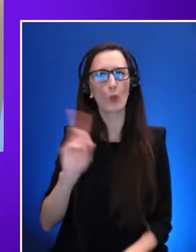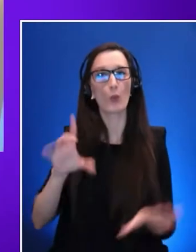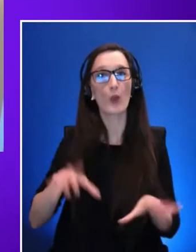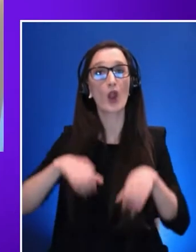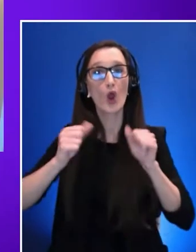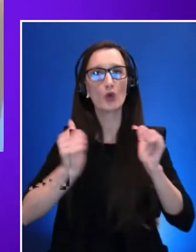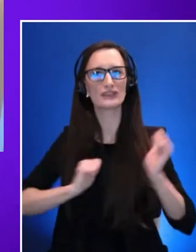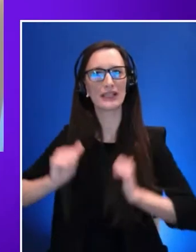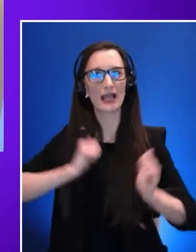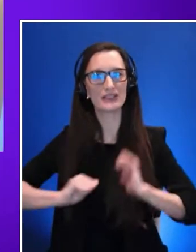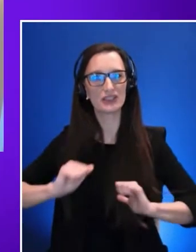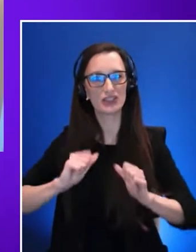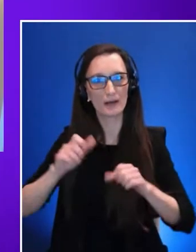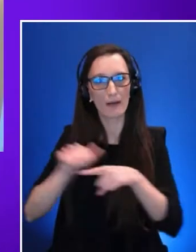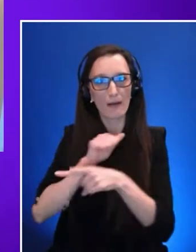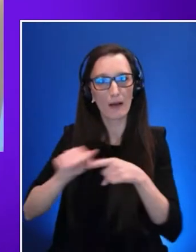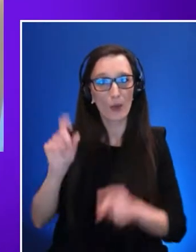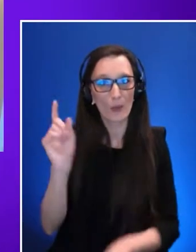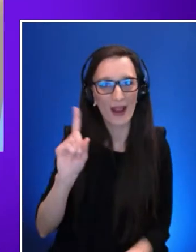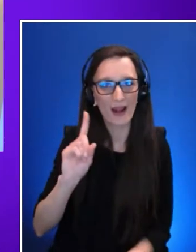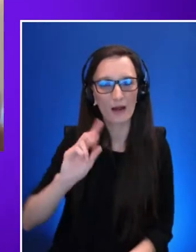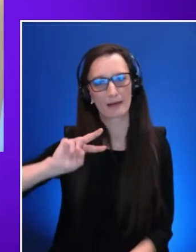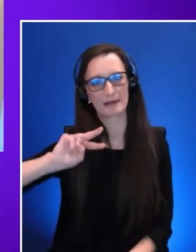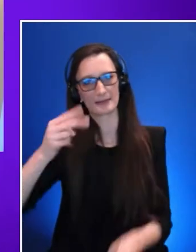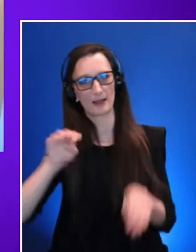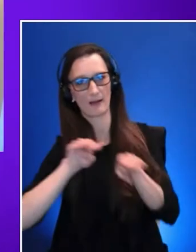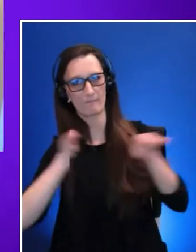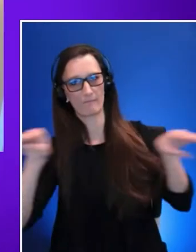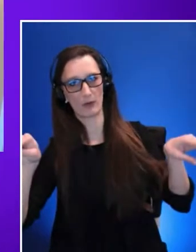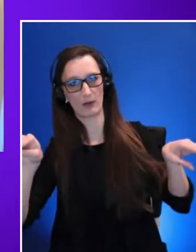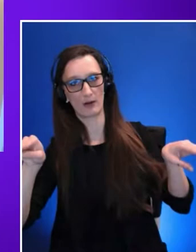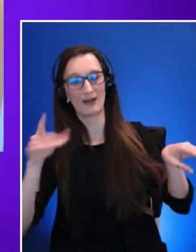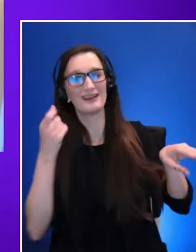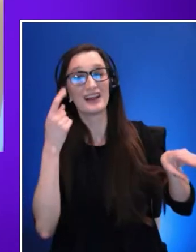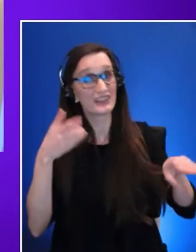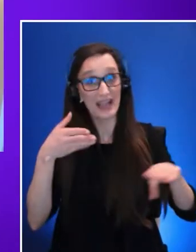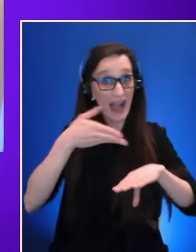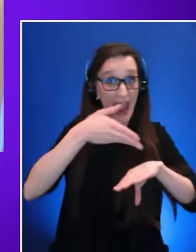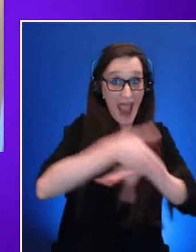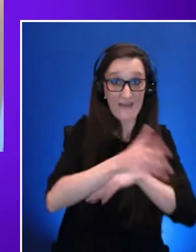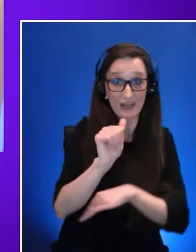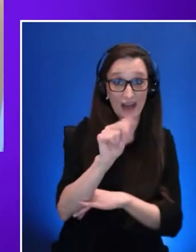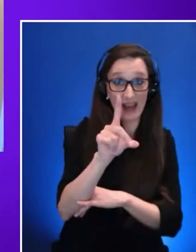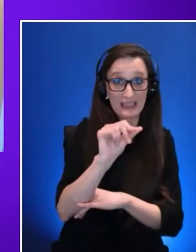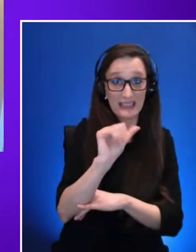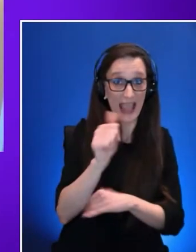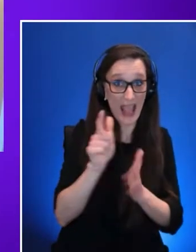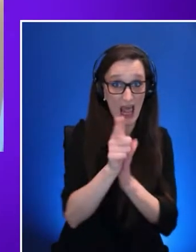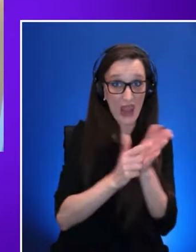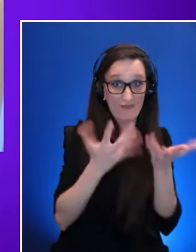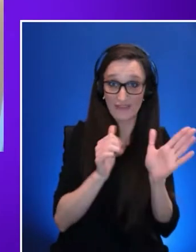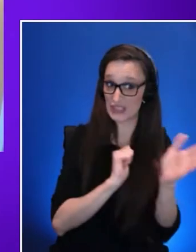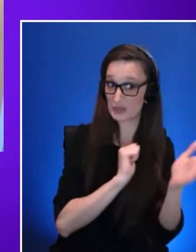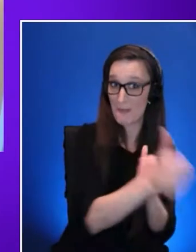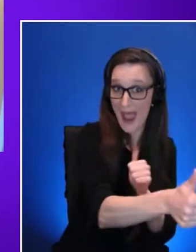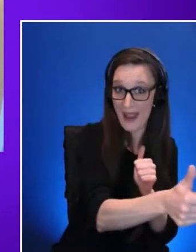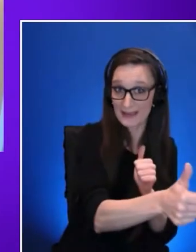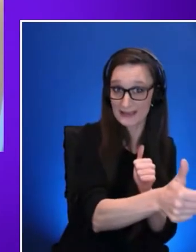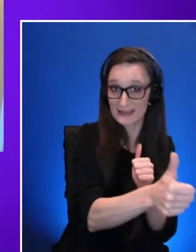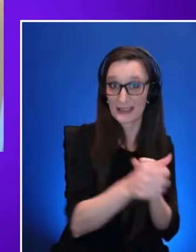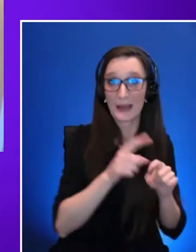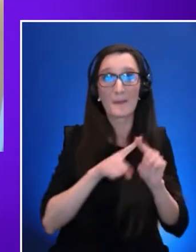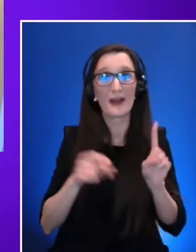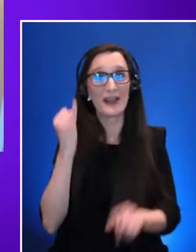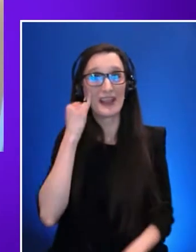with Disabilities Act, here in the States. So this is, if you're already unconsciously biased against working